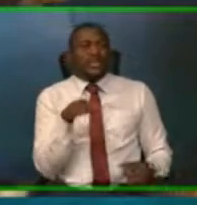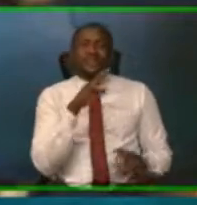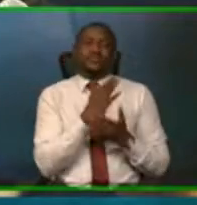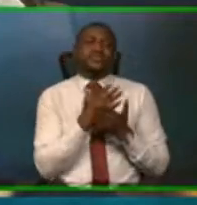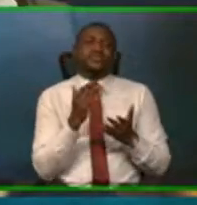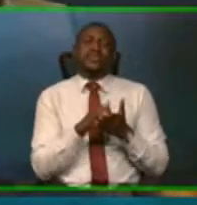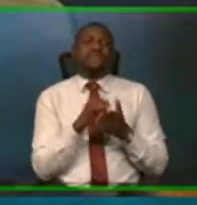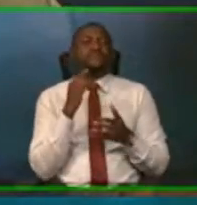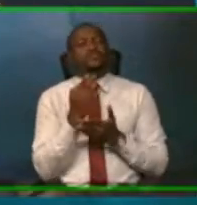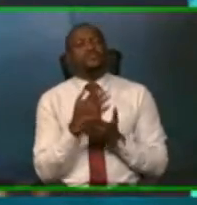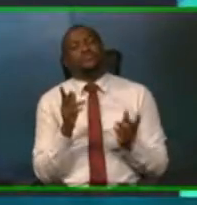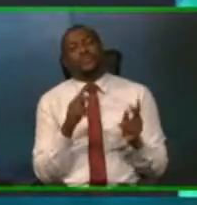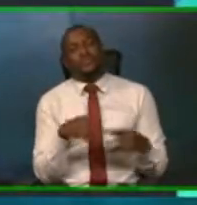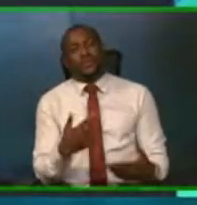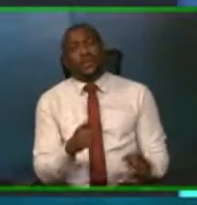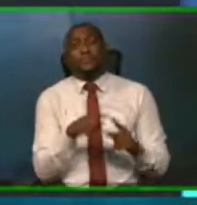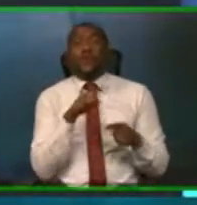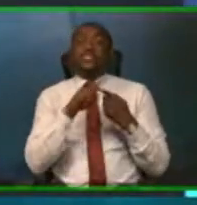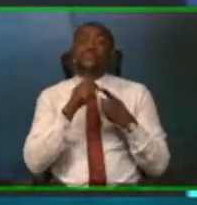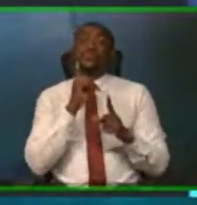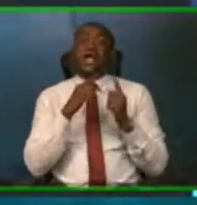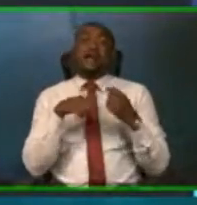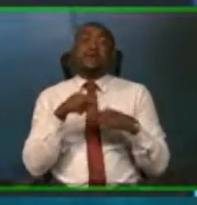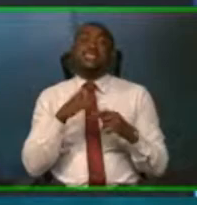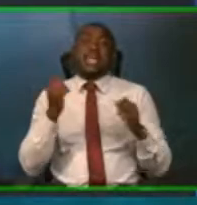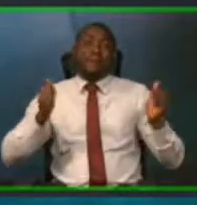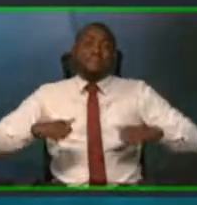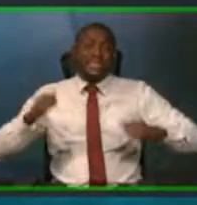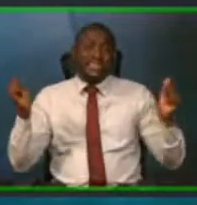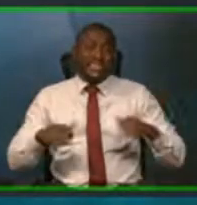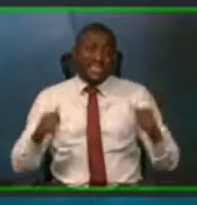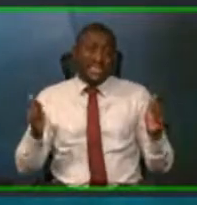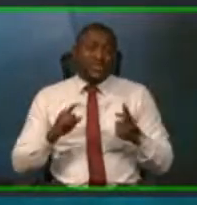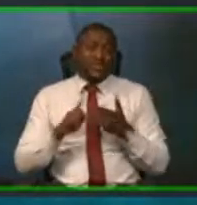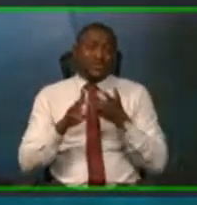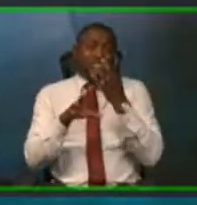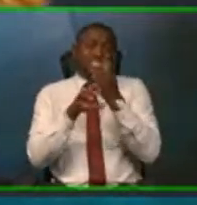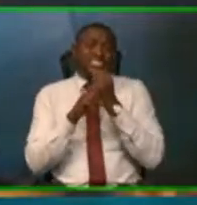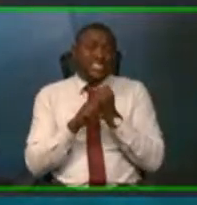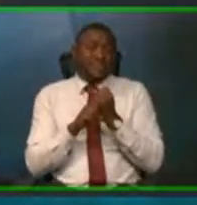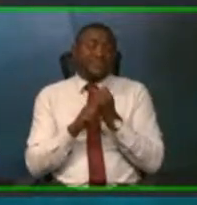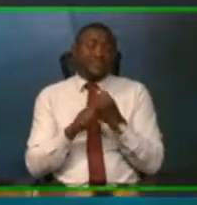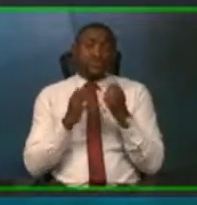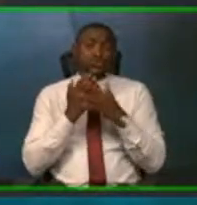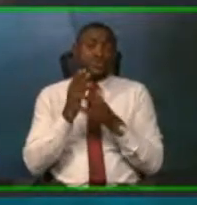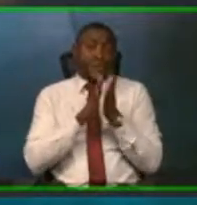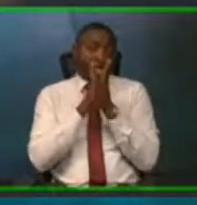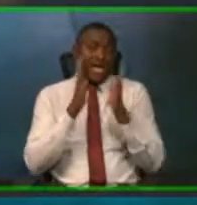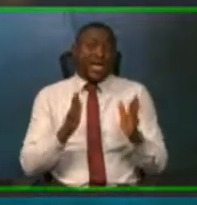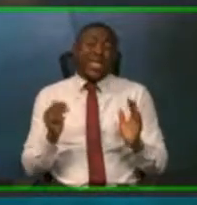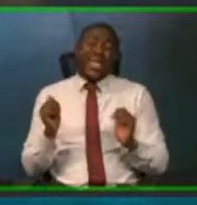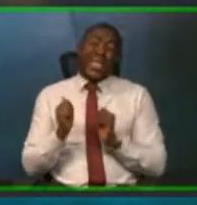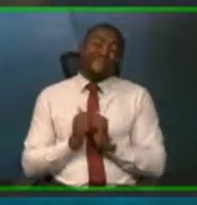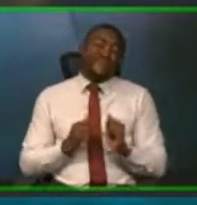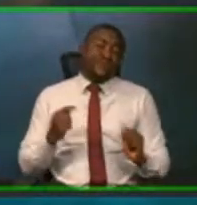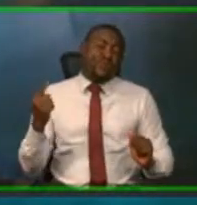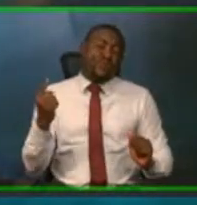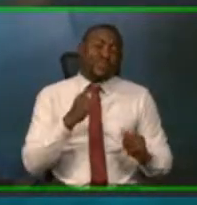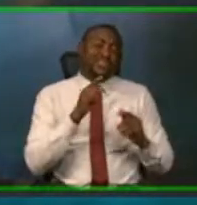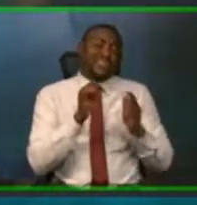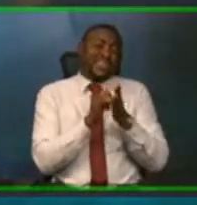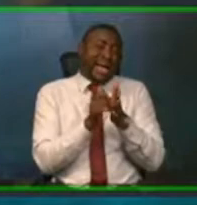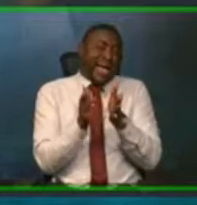some in the Bible. But when it has to do with the ability to receive through prayer, everyone that